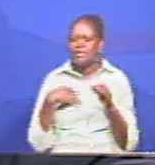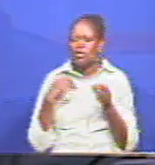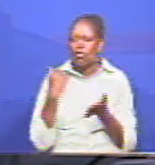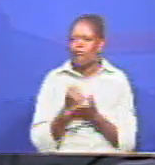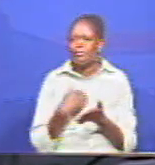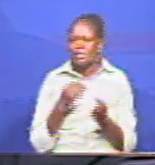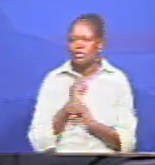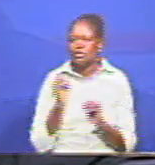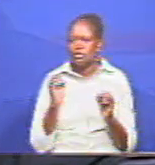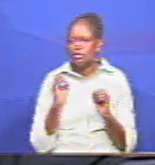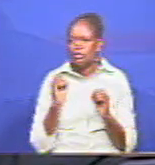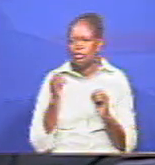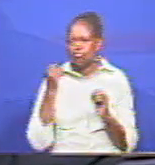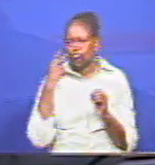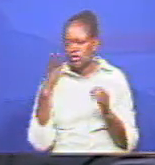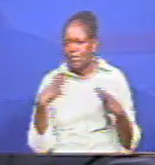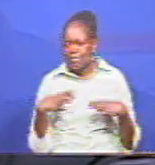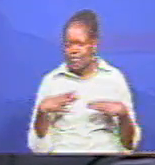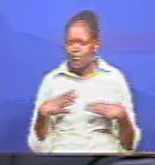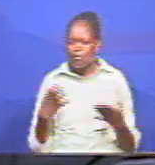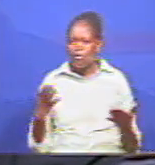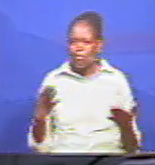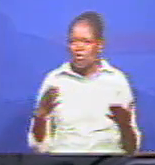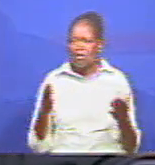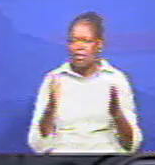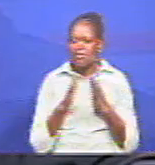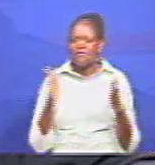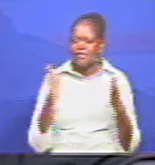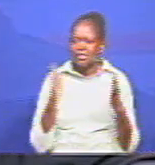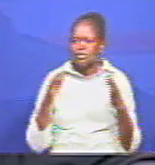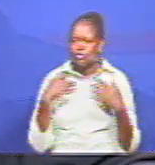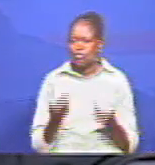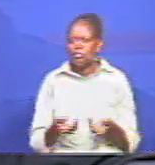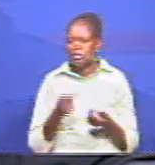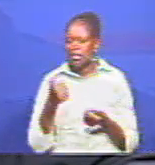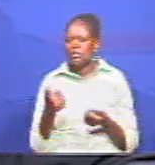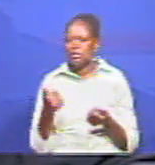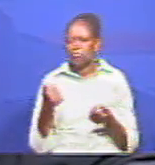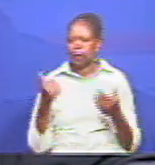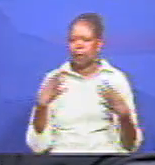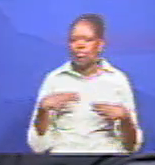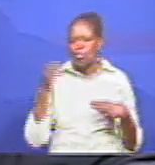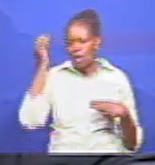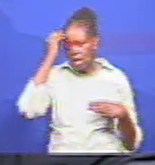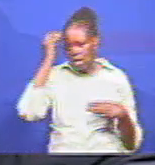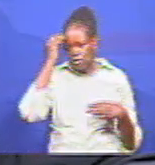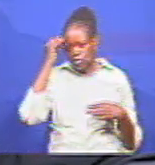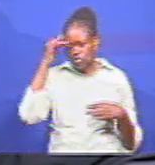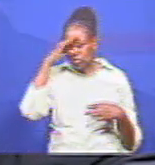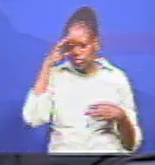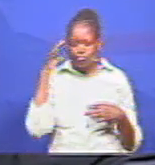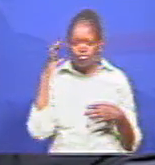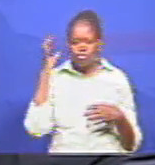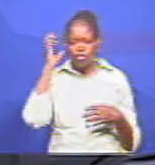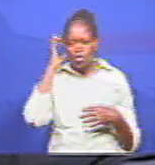office uh-huh. To see the people, the fathers, all the seminarians, yes. Then I am dedicating